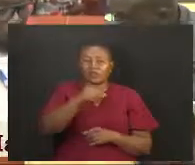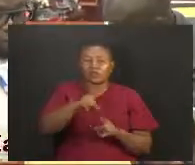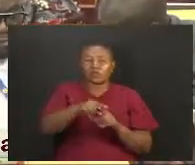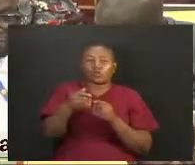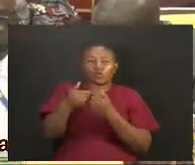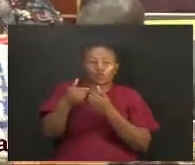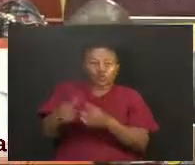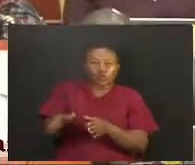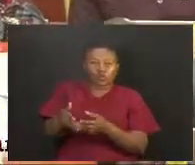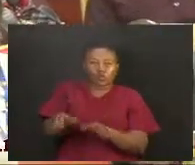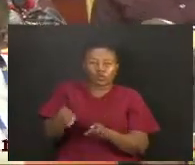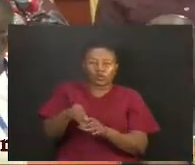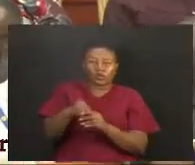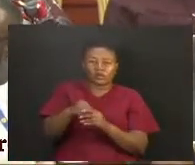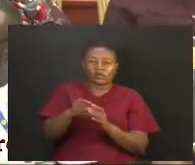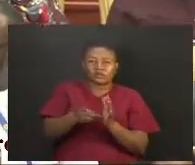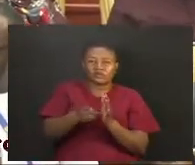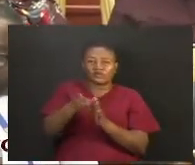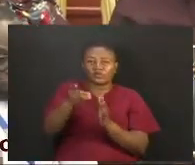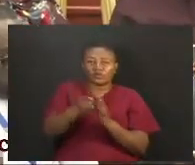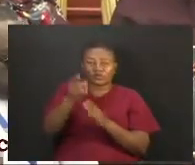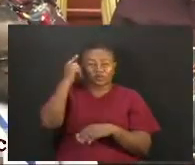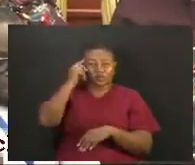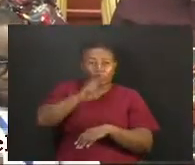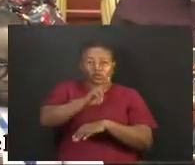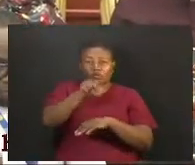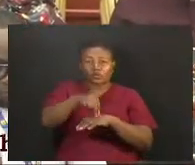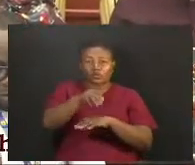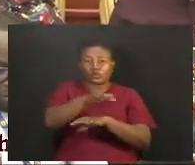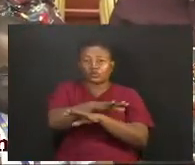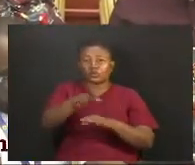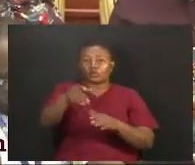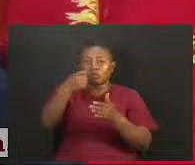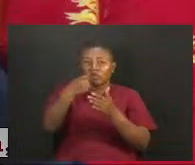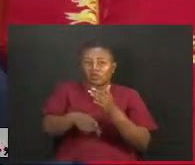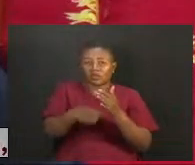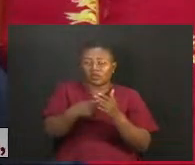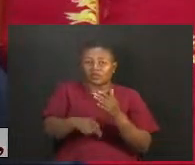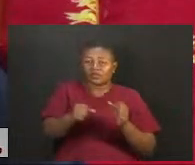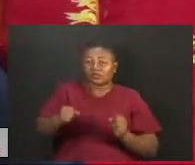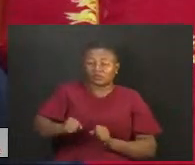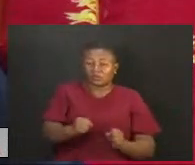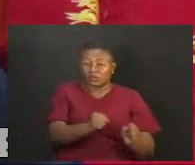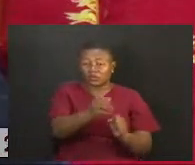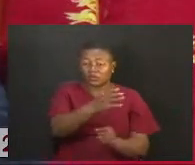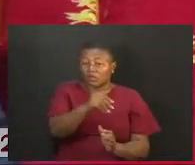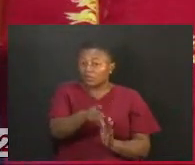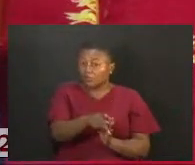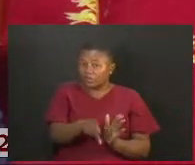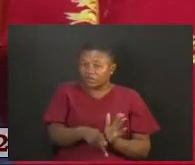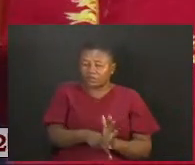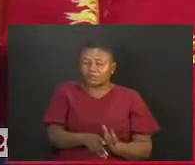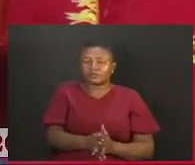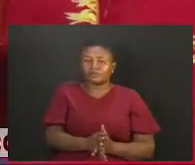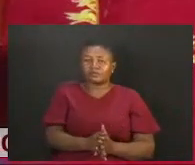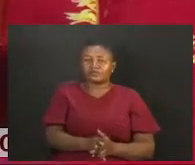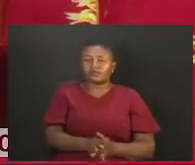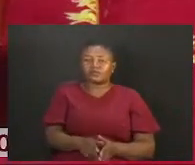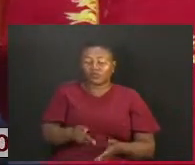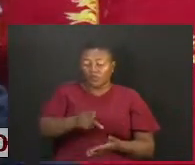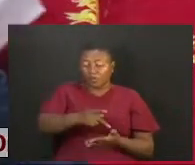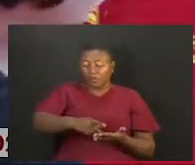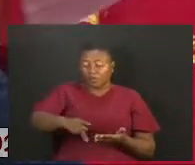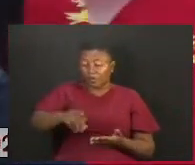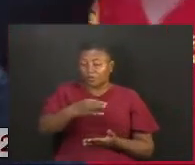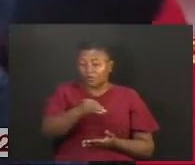and the development of a national non-tax revenue strategy and policy. Mr. Speaker, as part of the